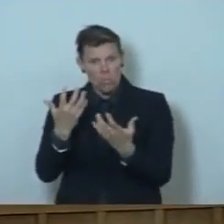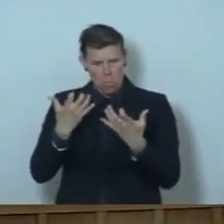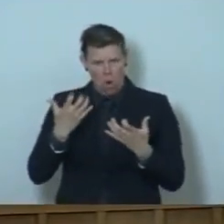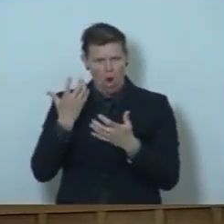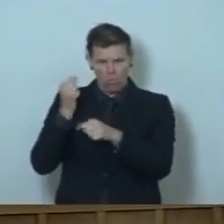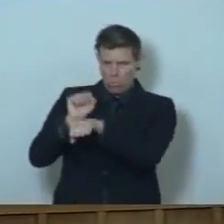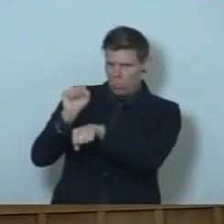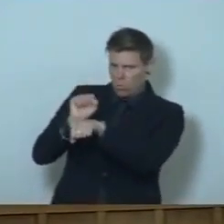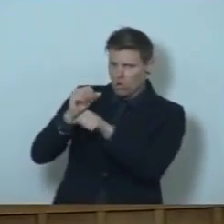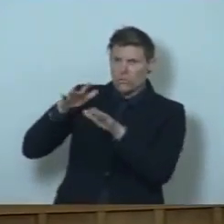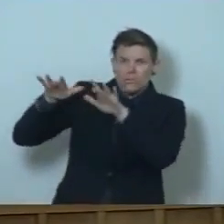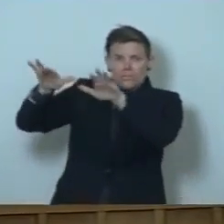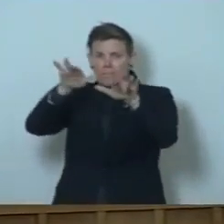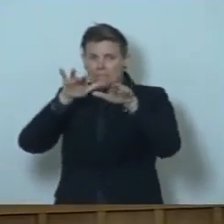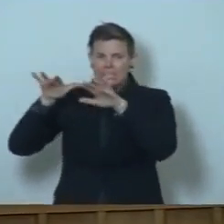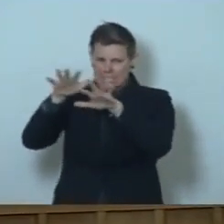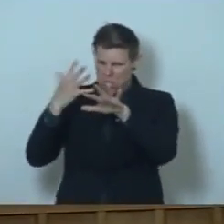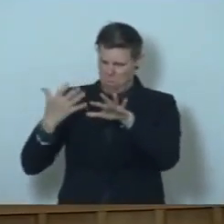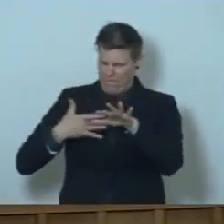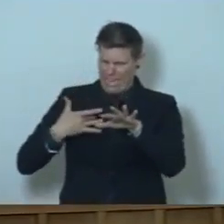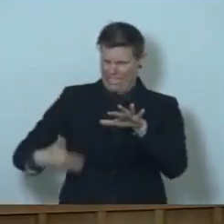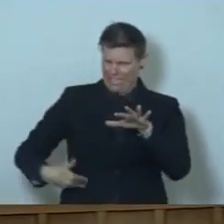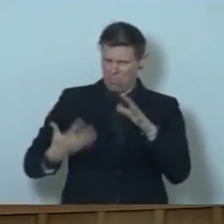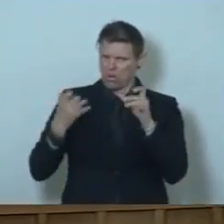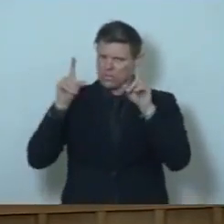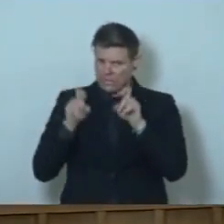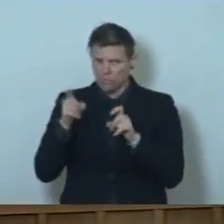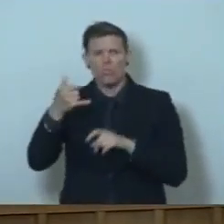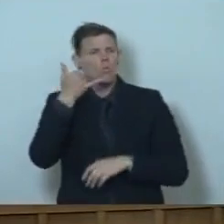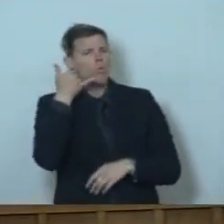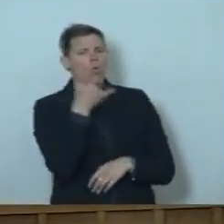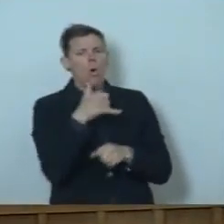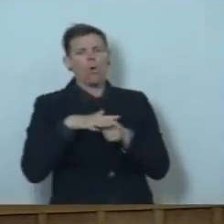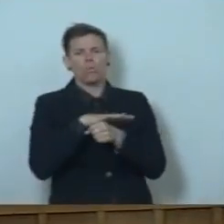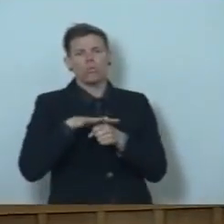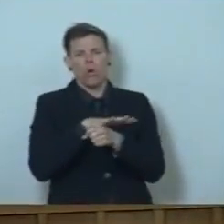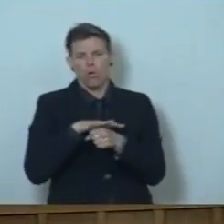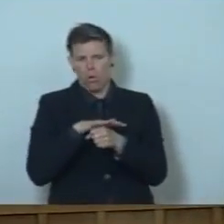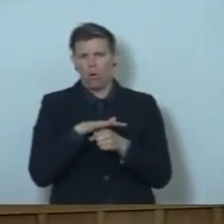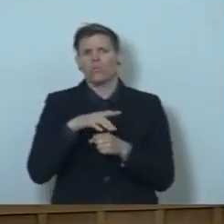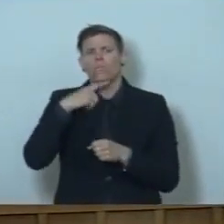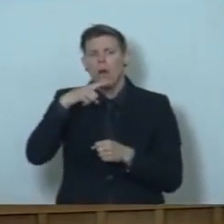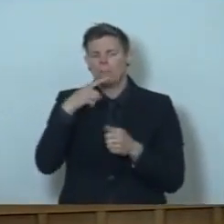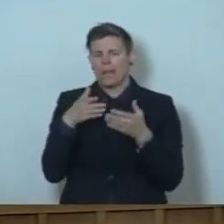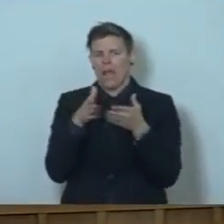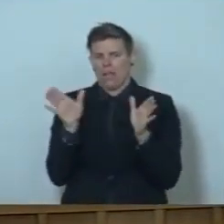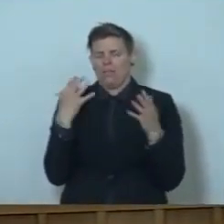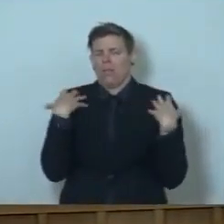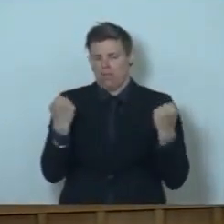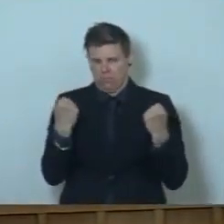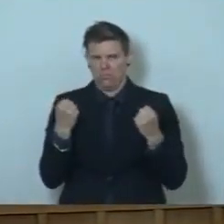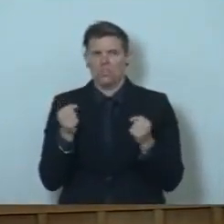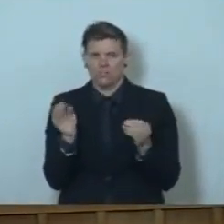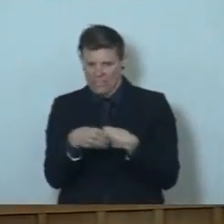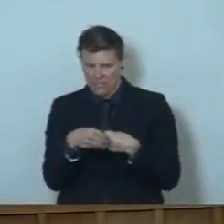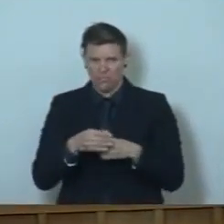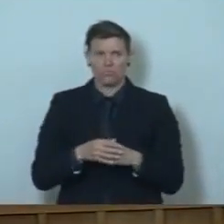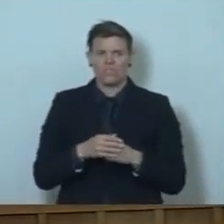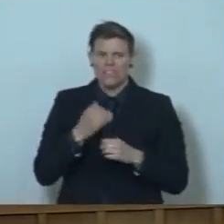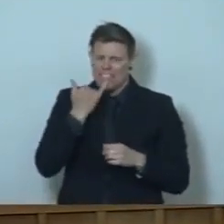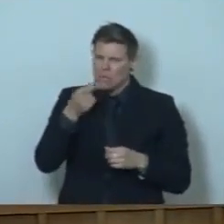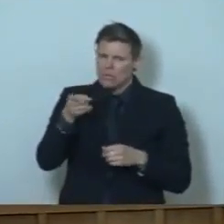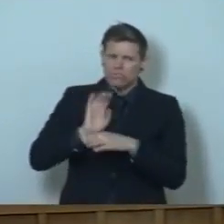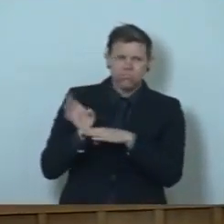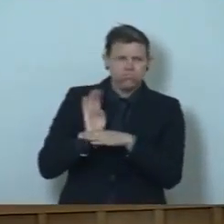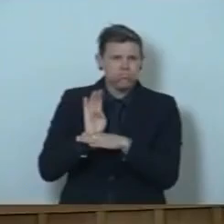interested in getting tested, call your local public health office. Or if you are a business seeking more of a larger